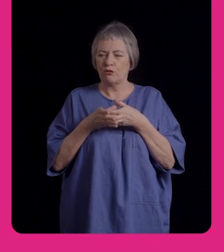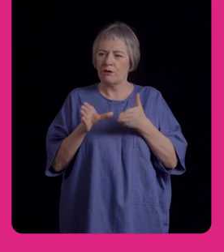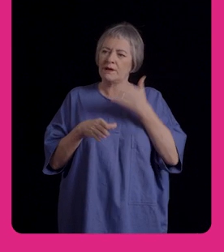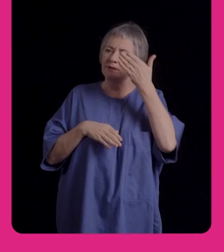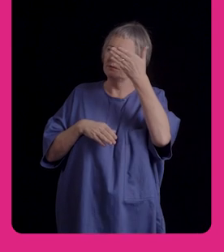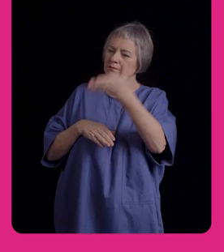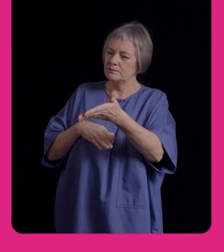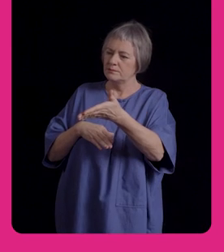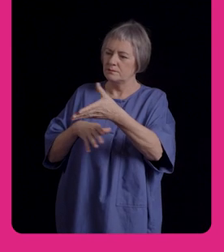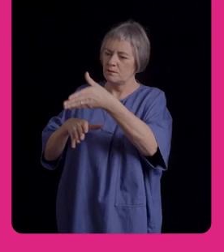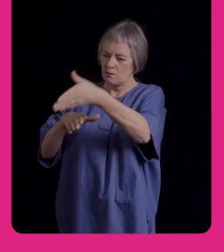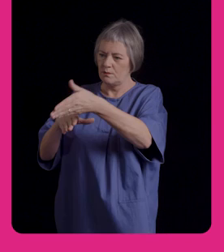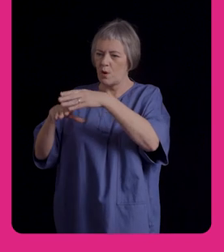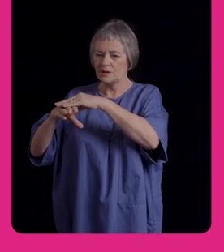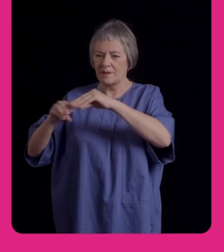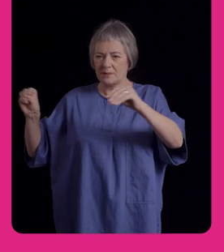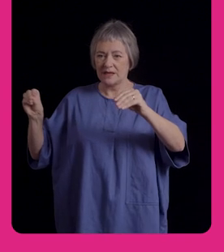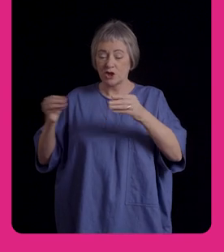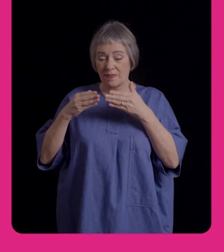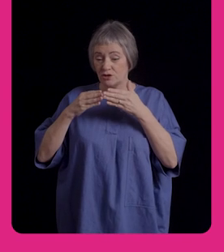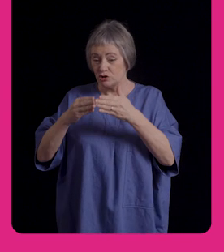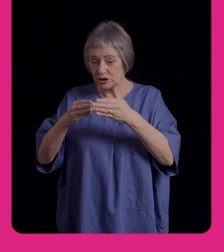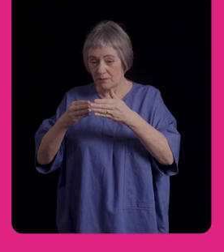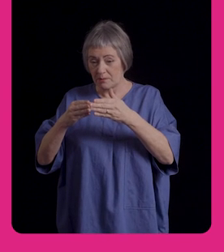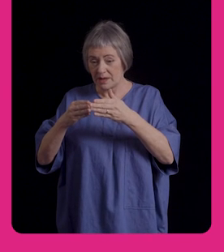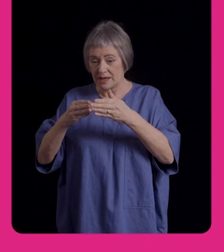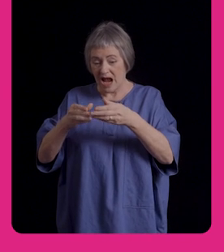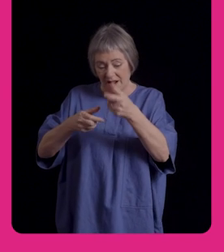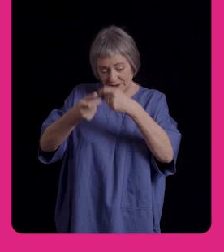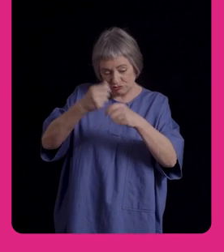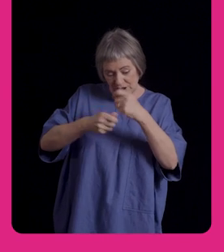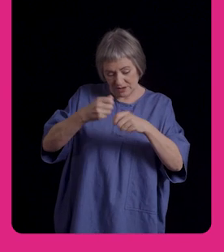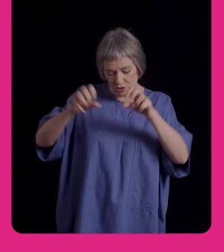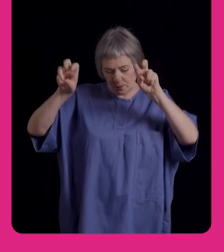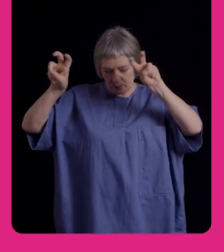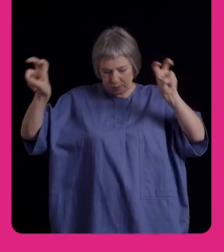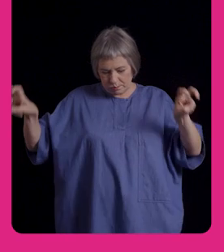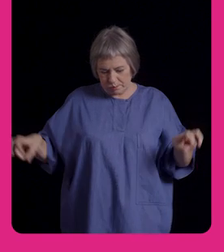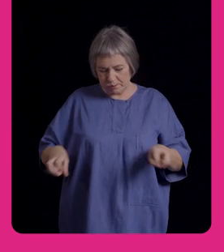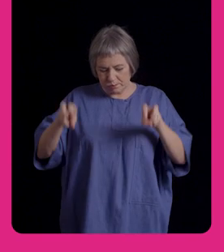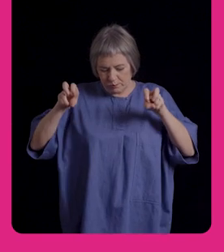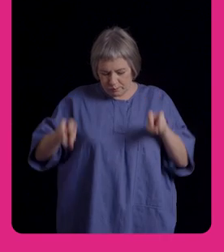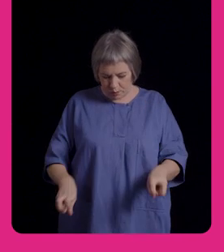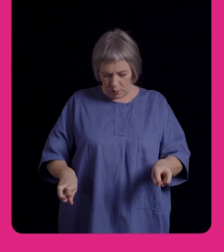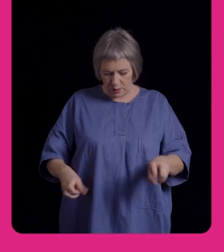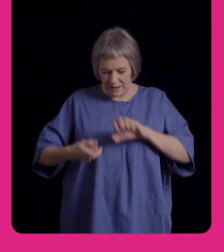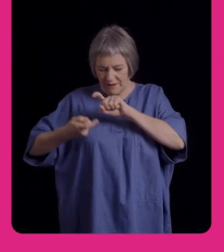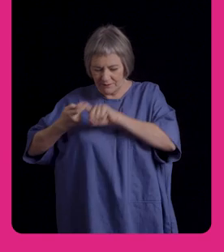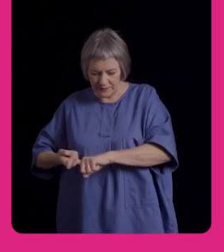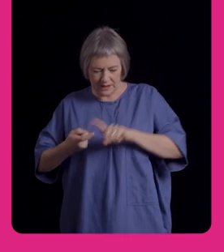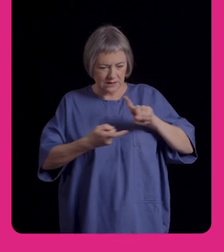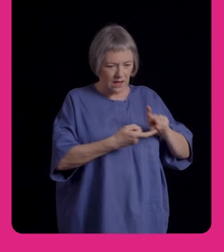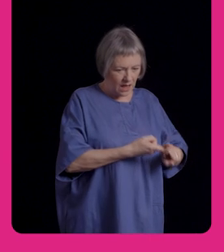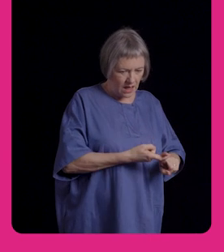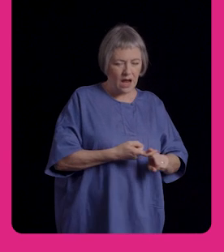And the ship has like ground to a halt. You hear the chains moving as they like put down the anchor. And you